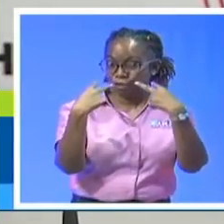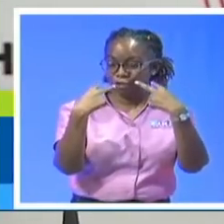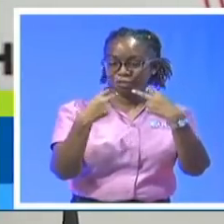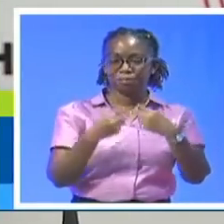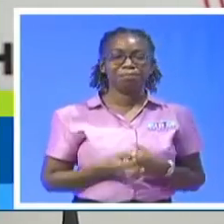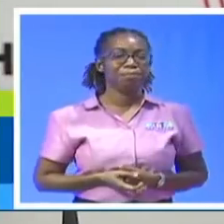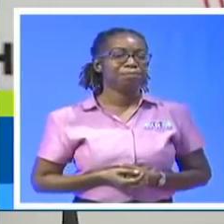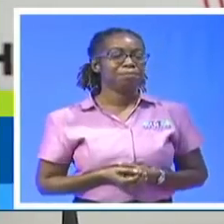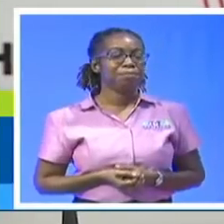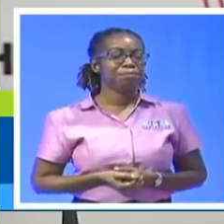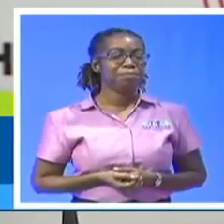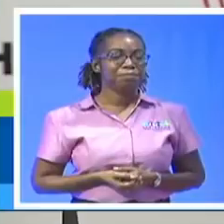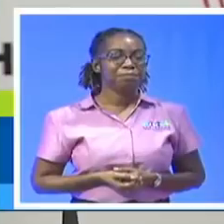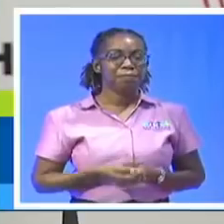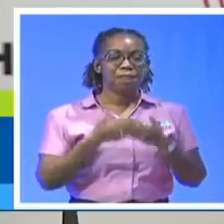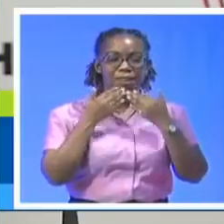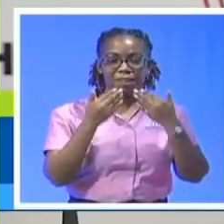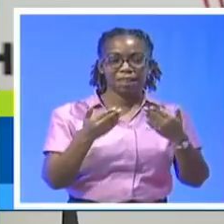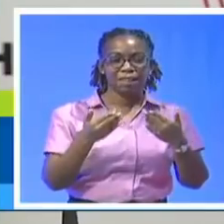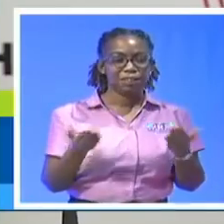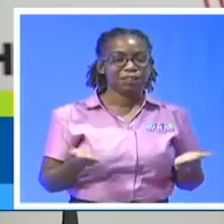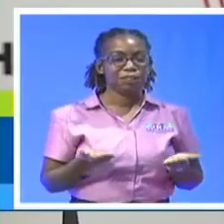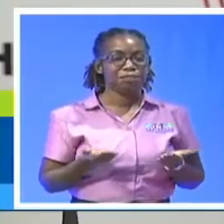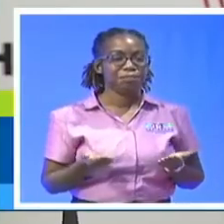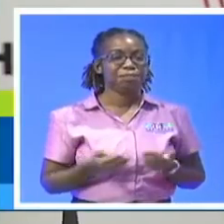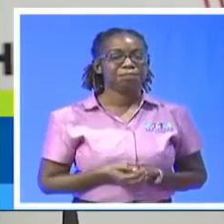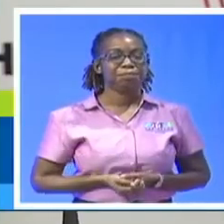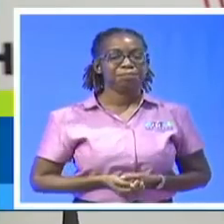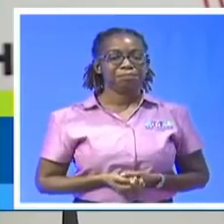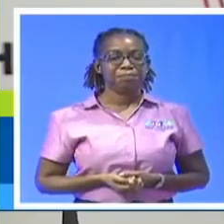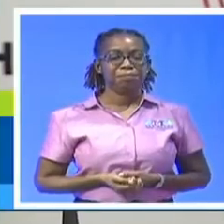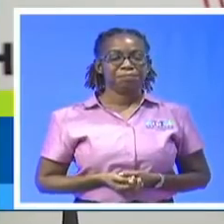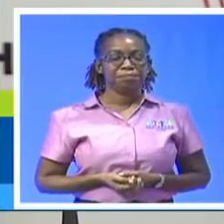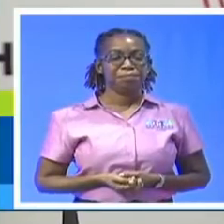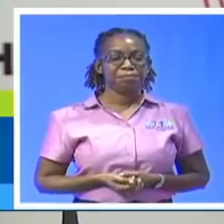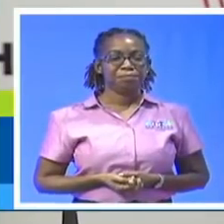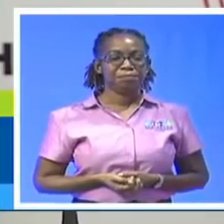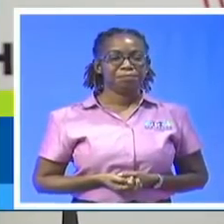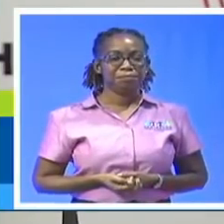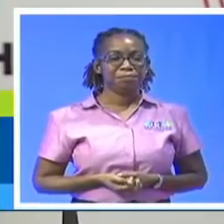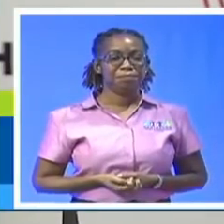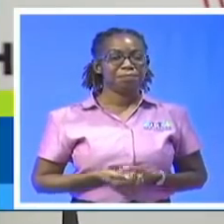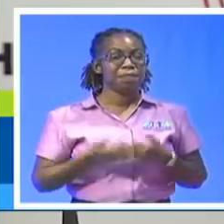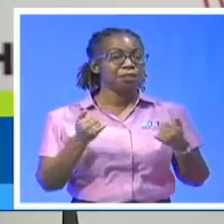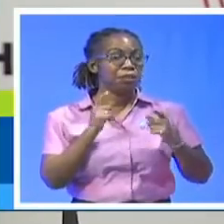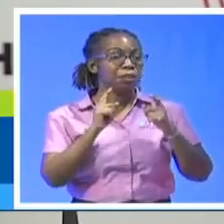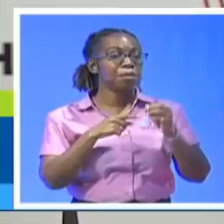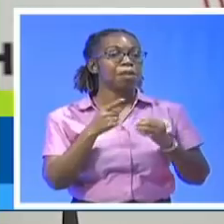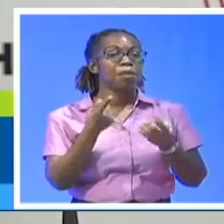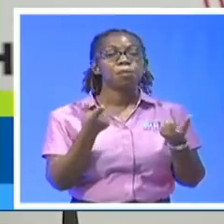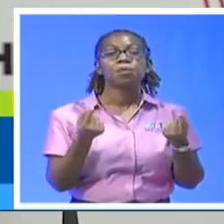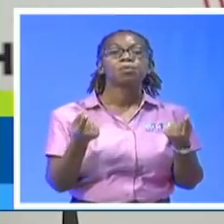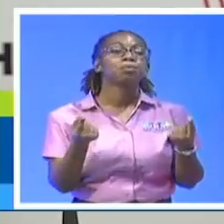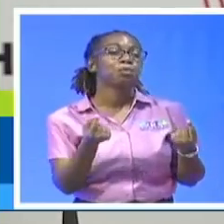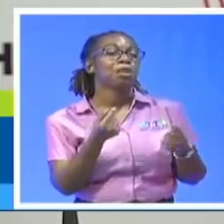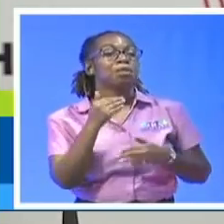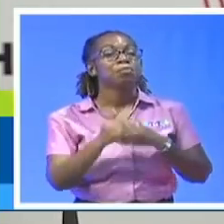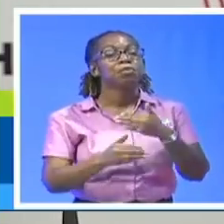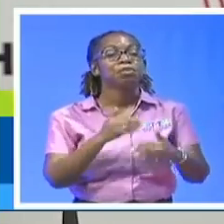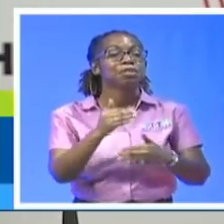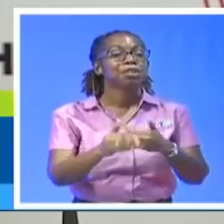press conference, thank you for being here once again as we account for our stewardship in this ongoing